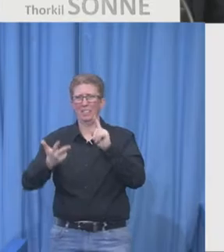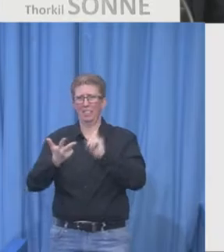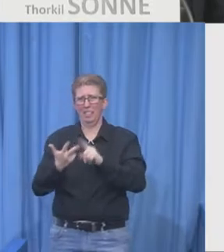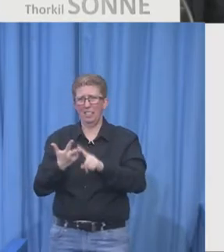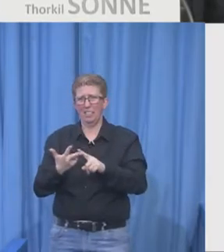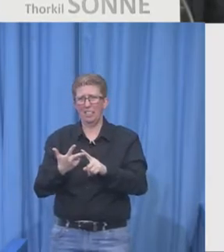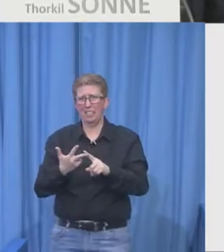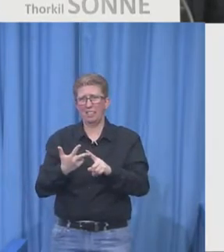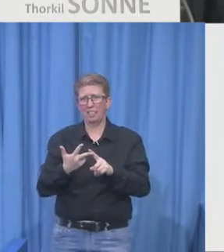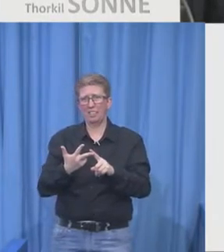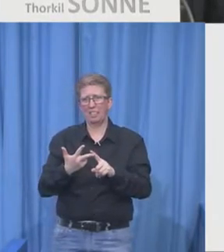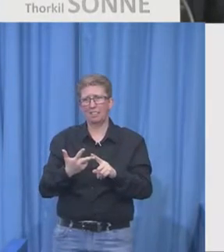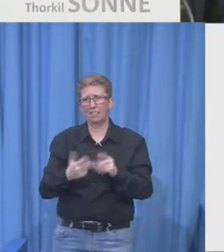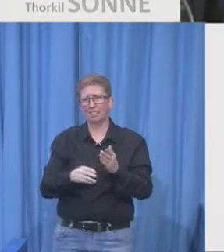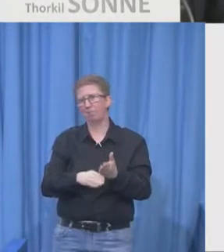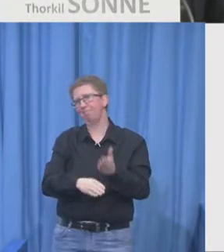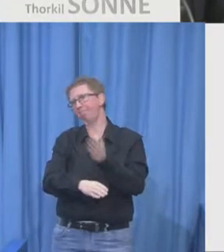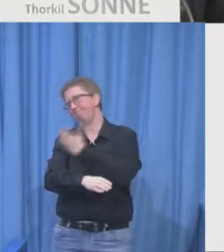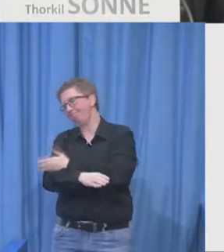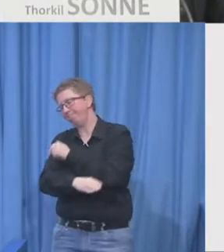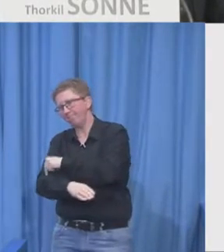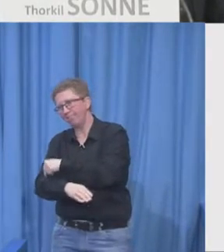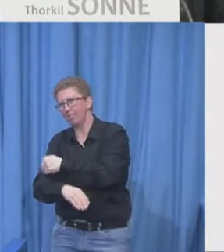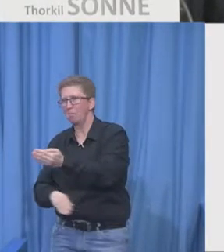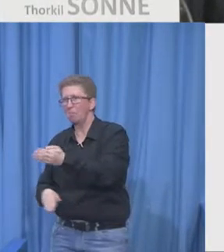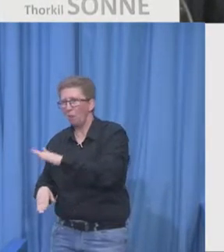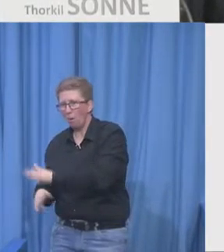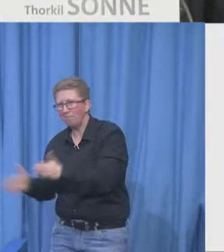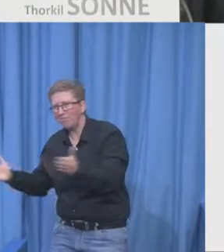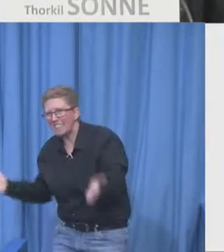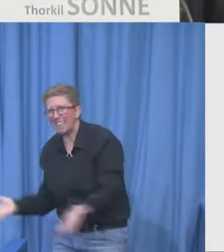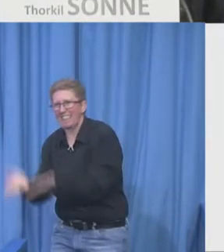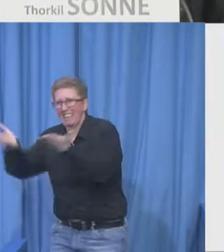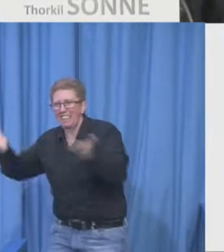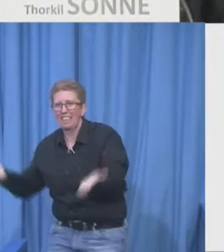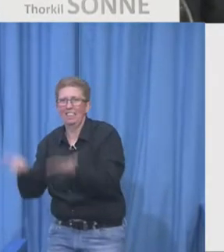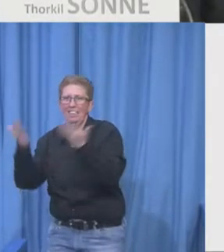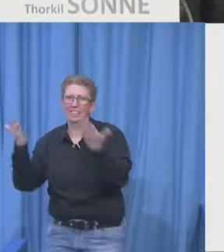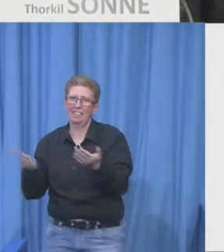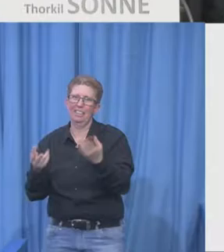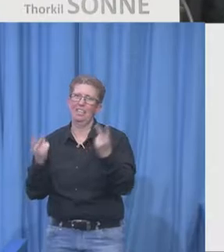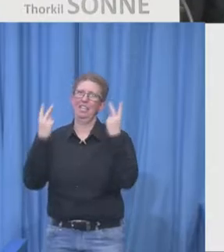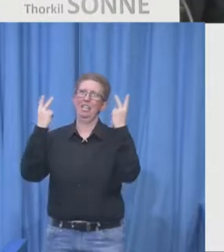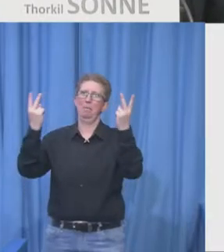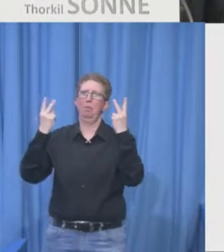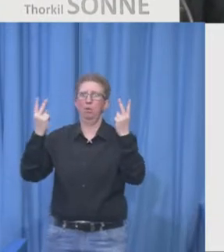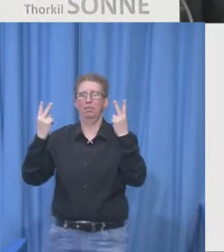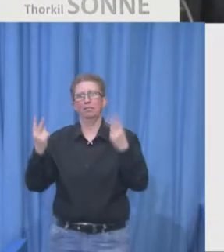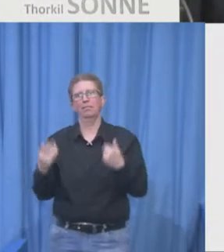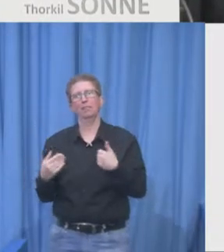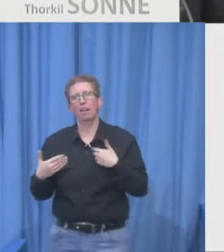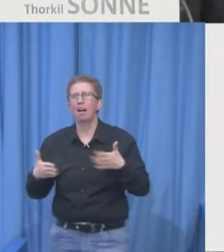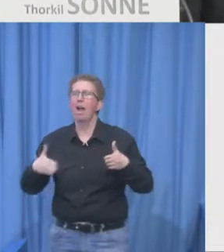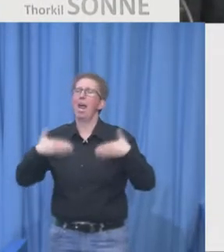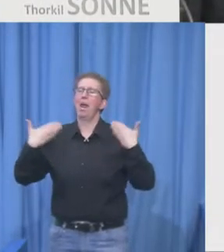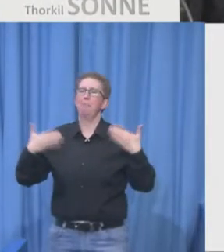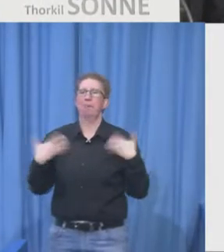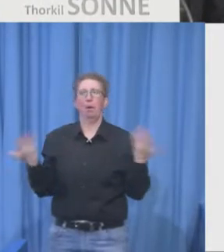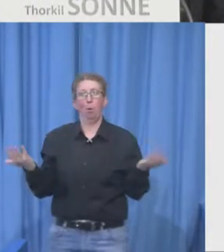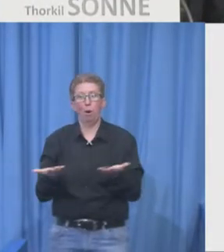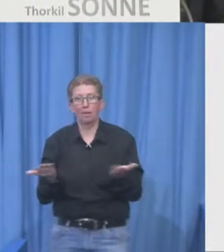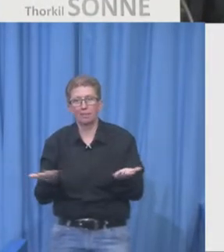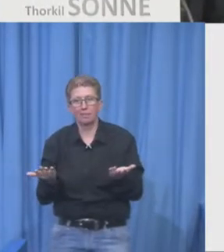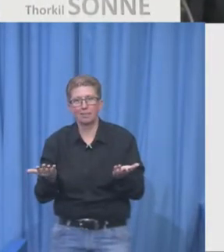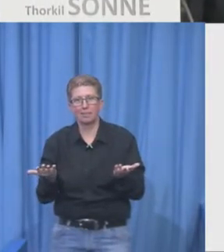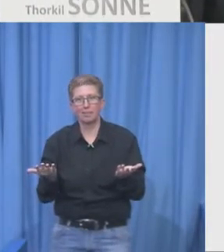today. And it's so fantastic to have this feeling that we are not individual specialists